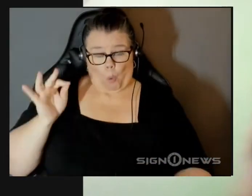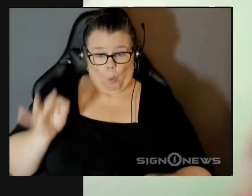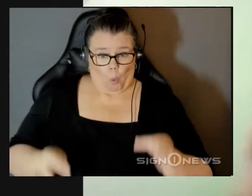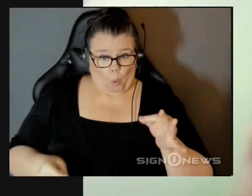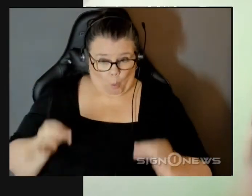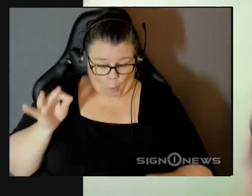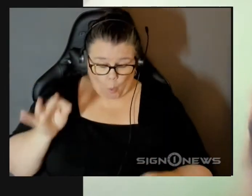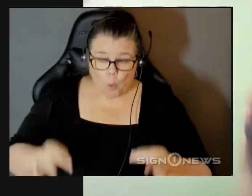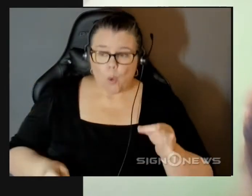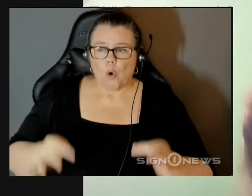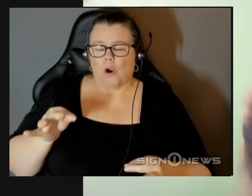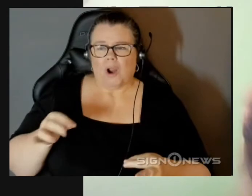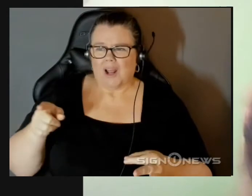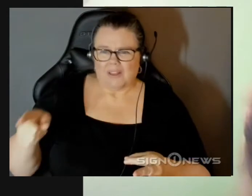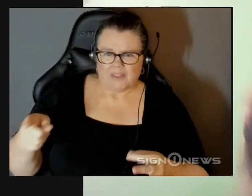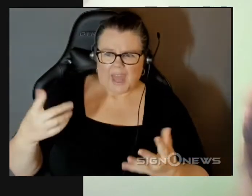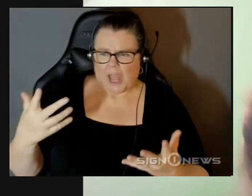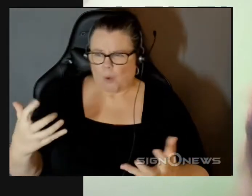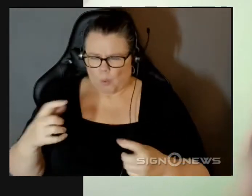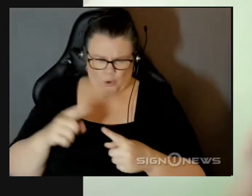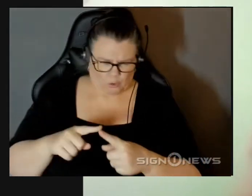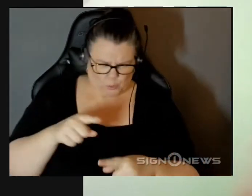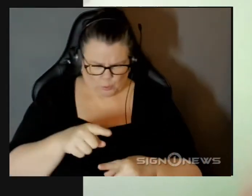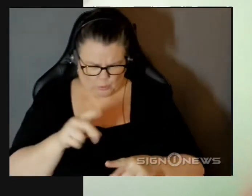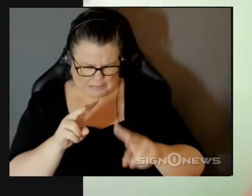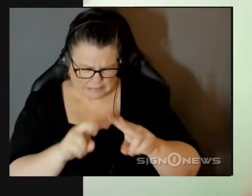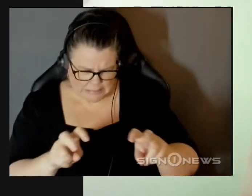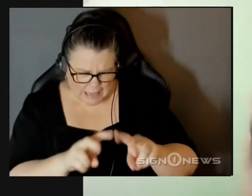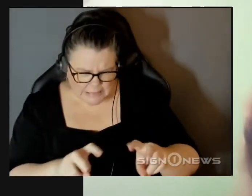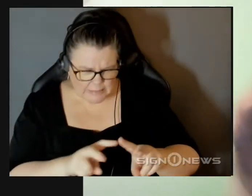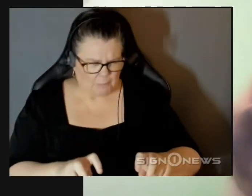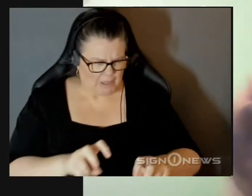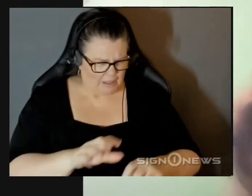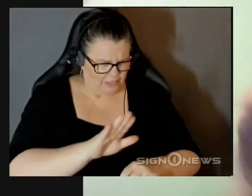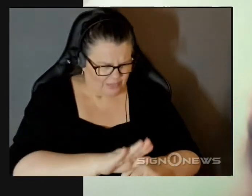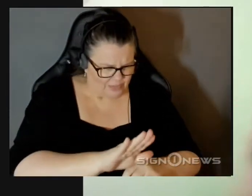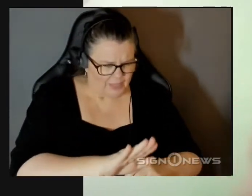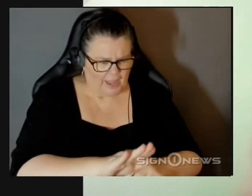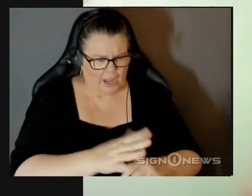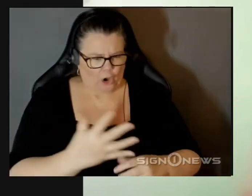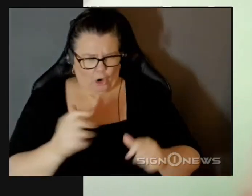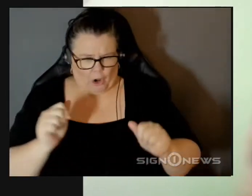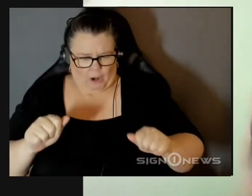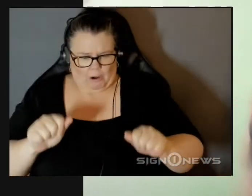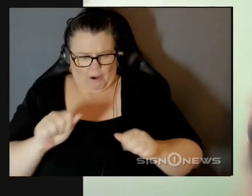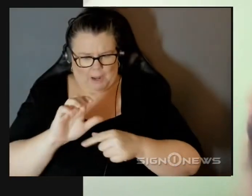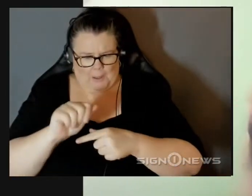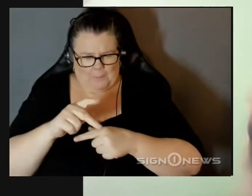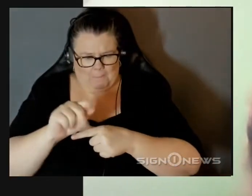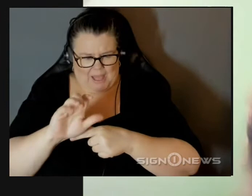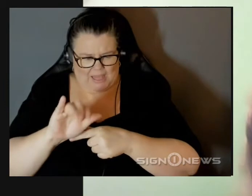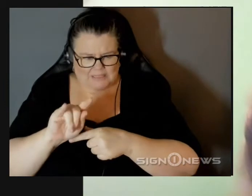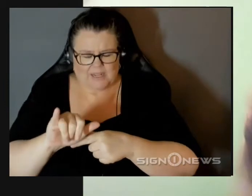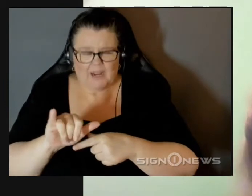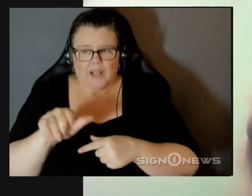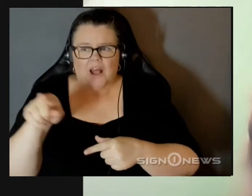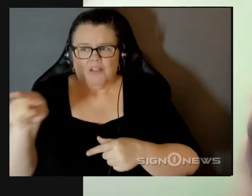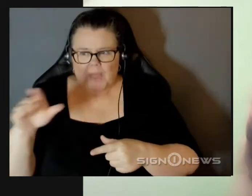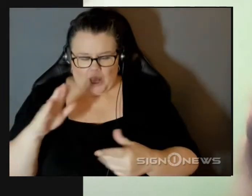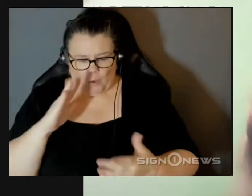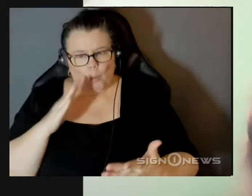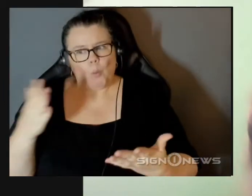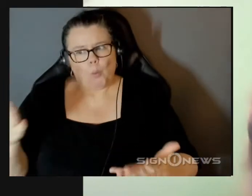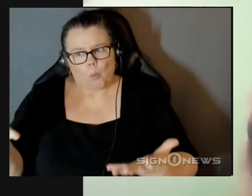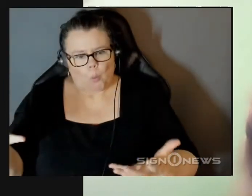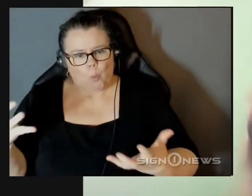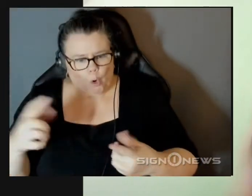assessments of capacity, they're typically looking for some kind of certification from a medical or psychological provider. And those